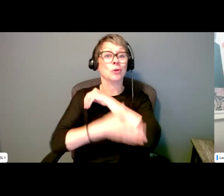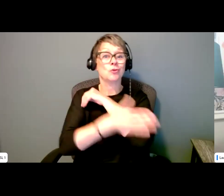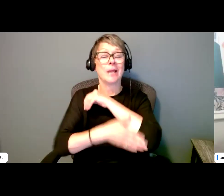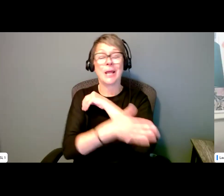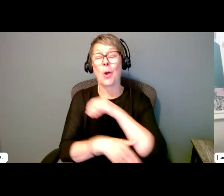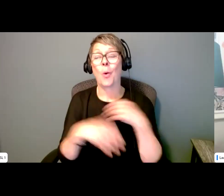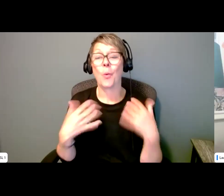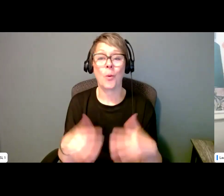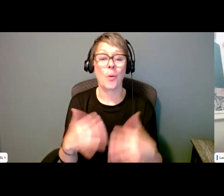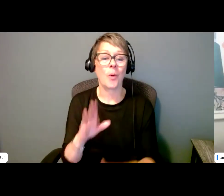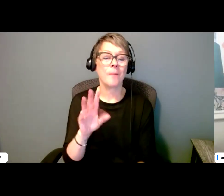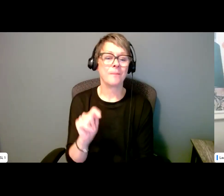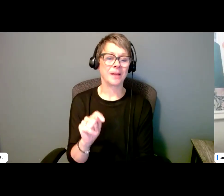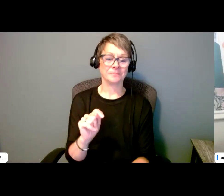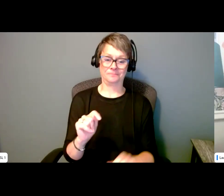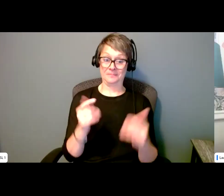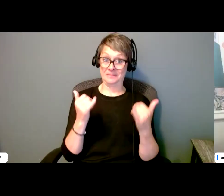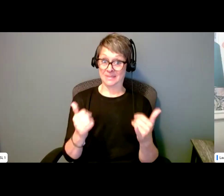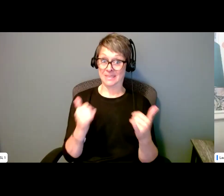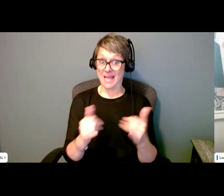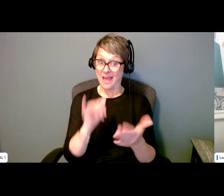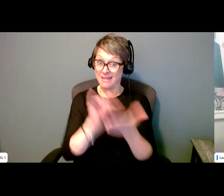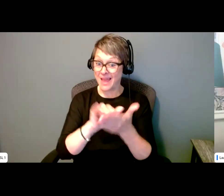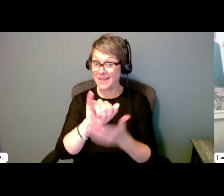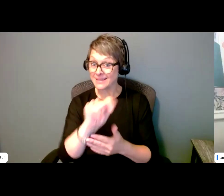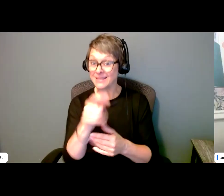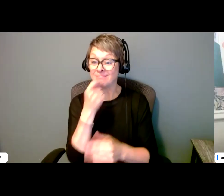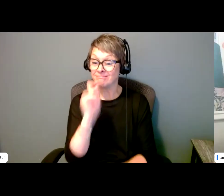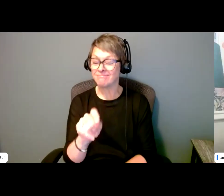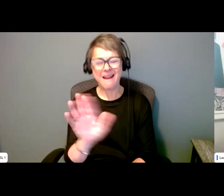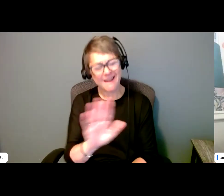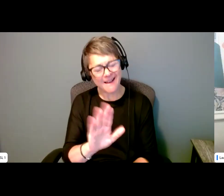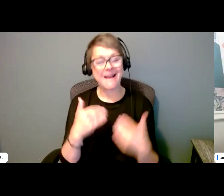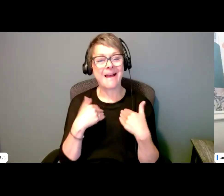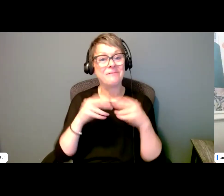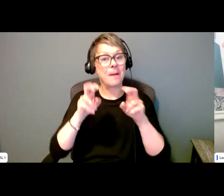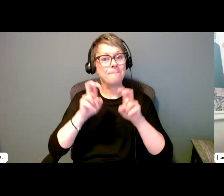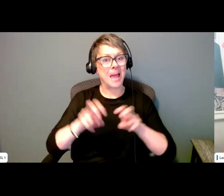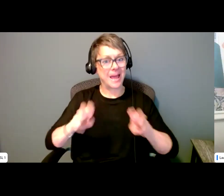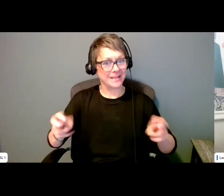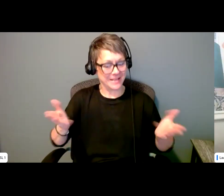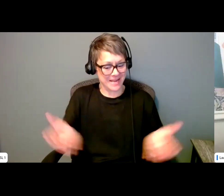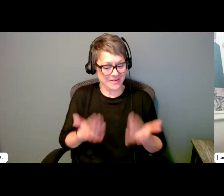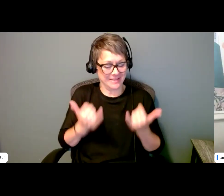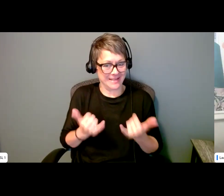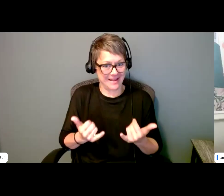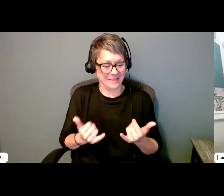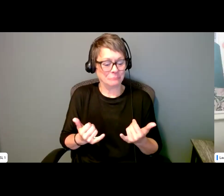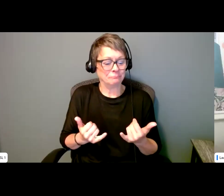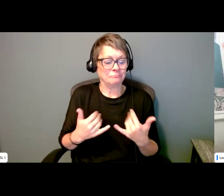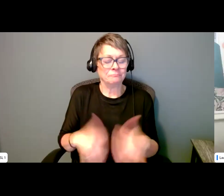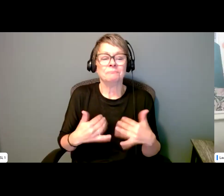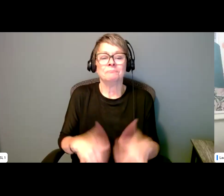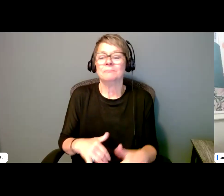be the only thing that we do today. Of course, we have our wonderful panel in front of us. And this, for me, is one of the most important things